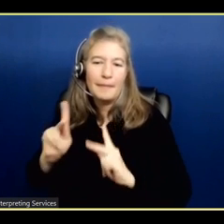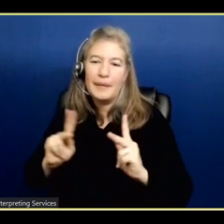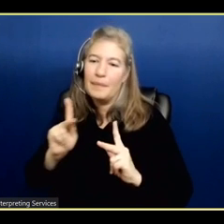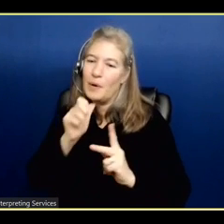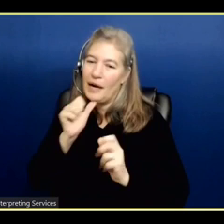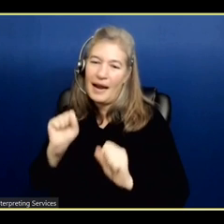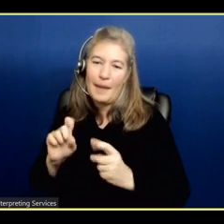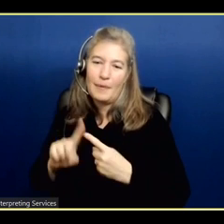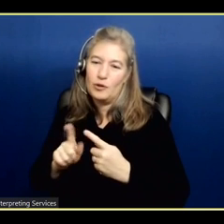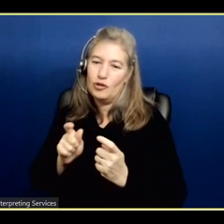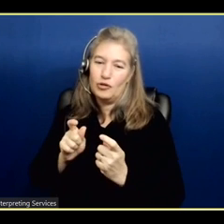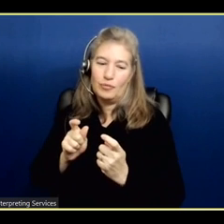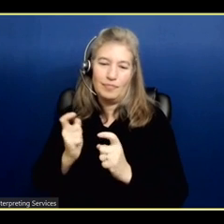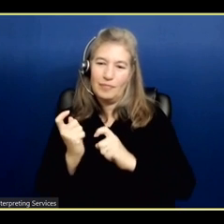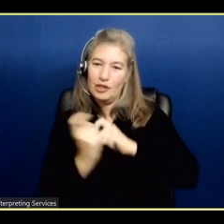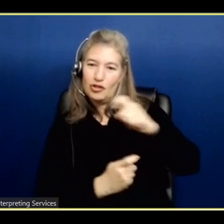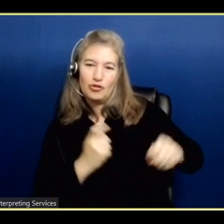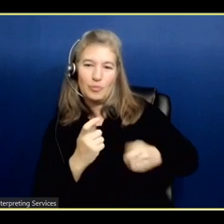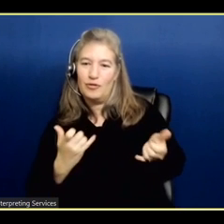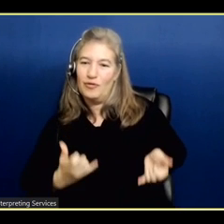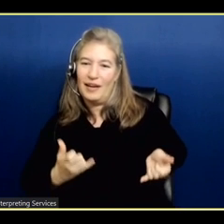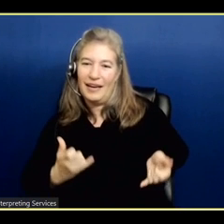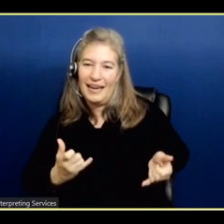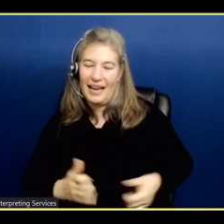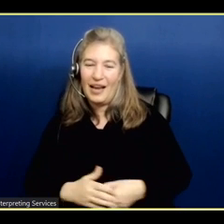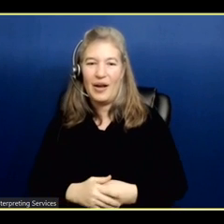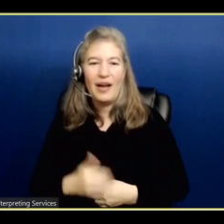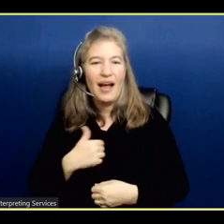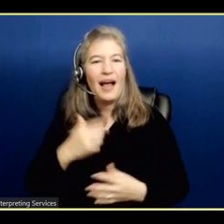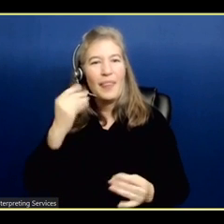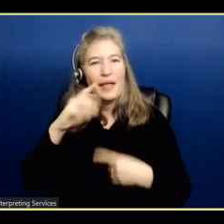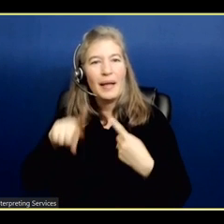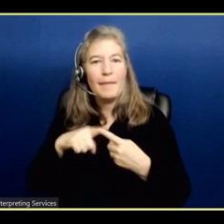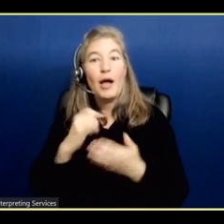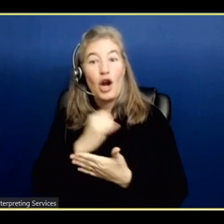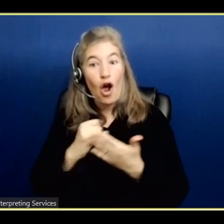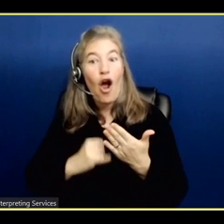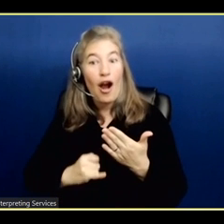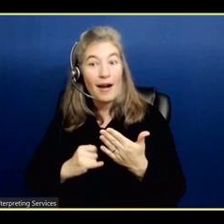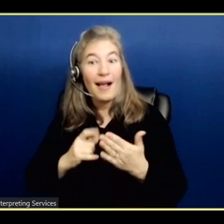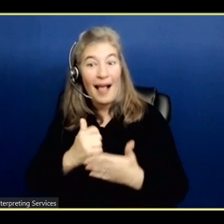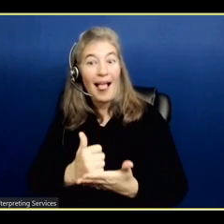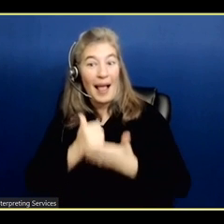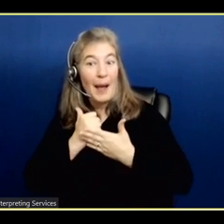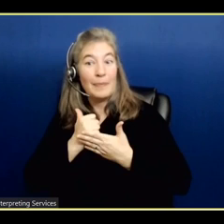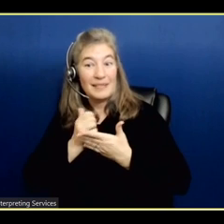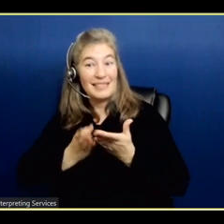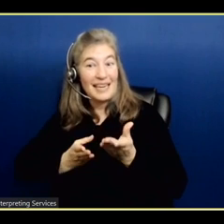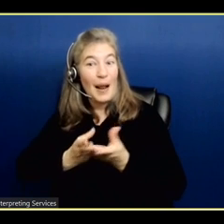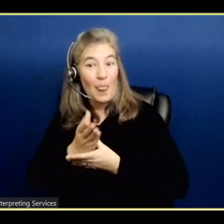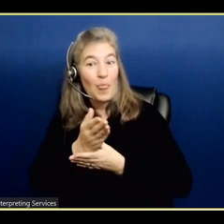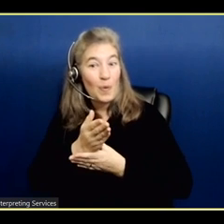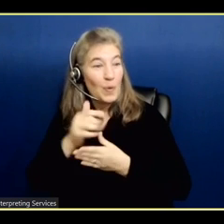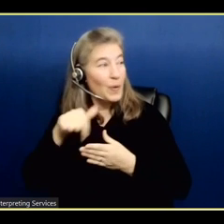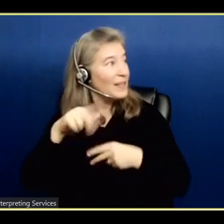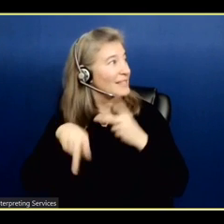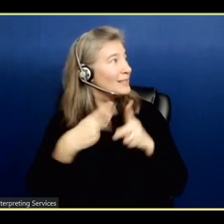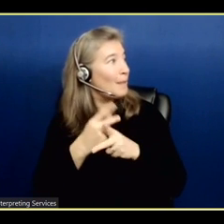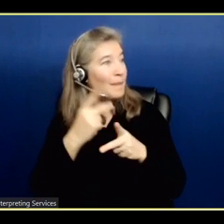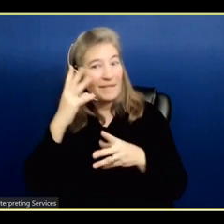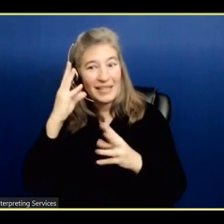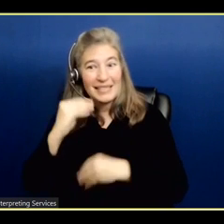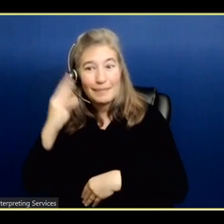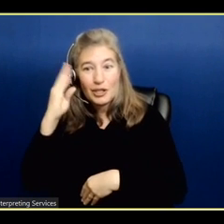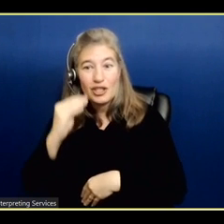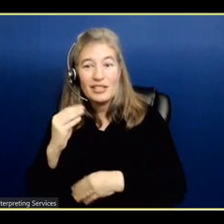of this. We have to want to save it, though, take risks, and then reflect. Right now,